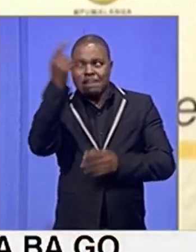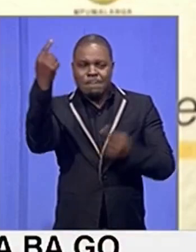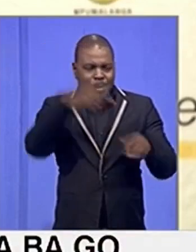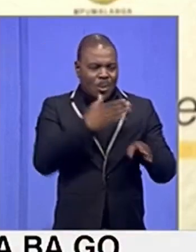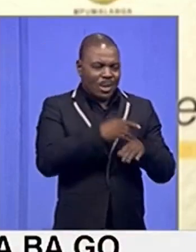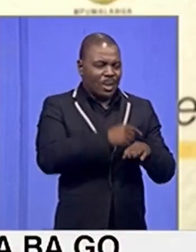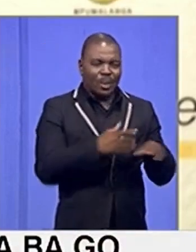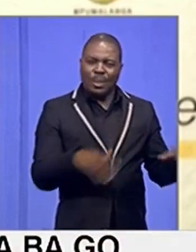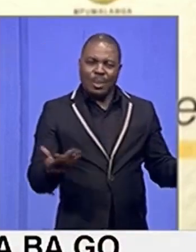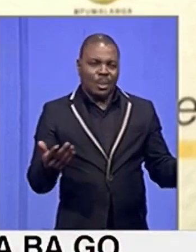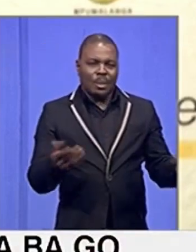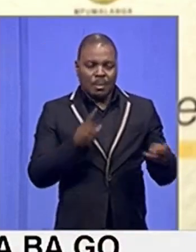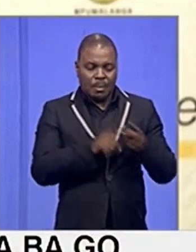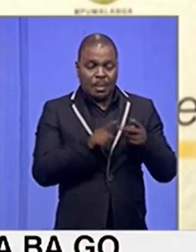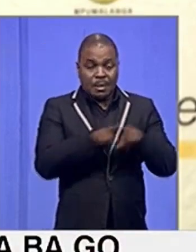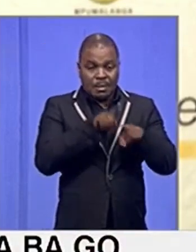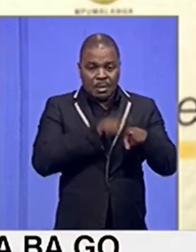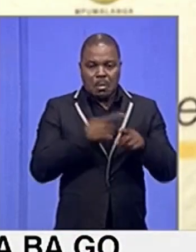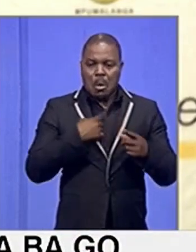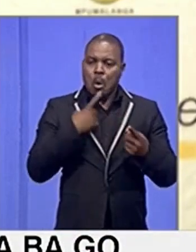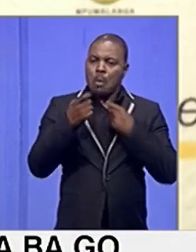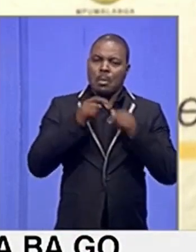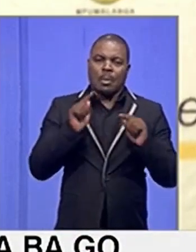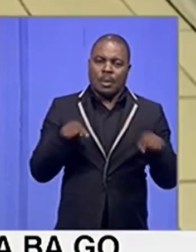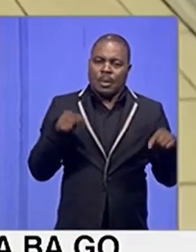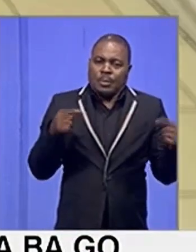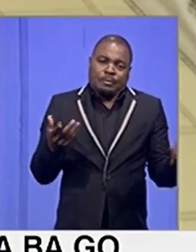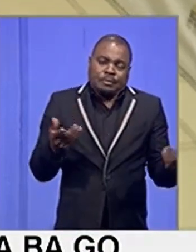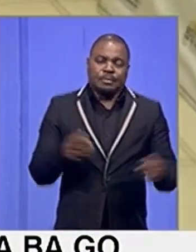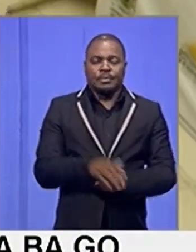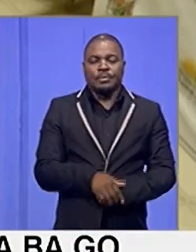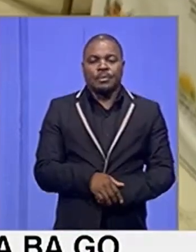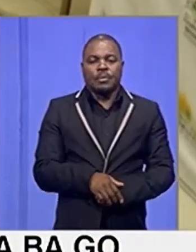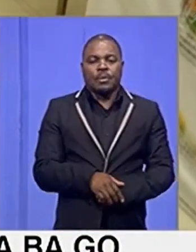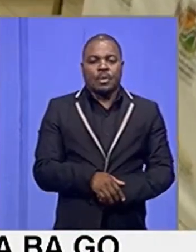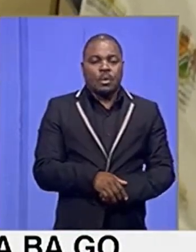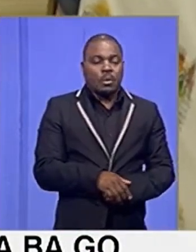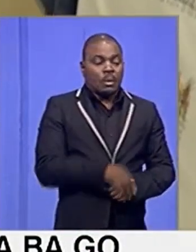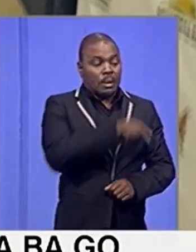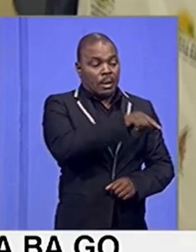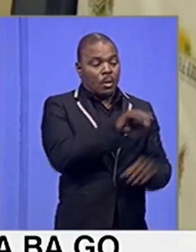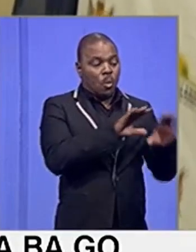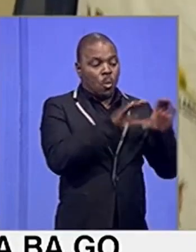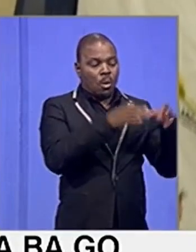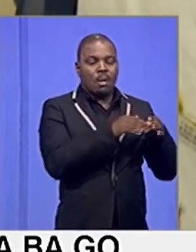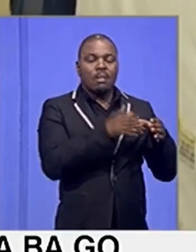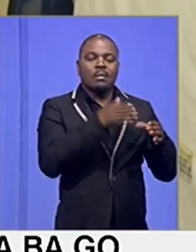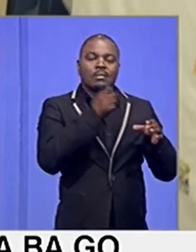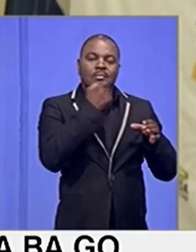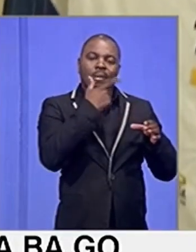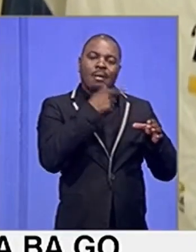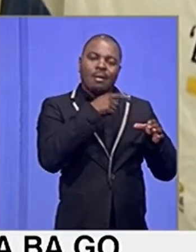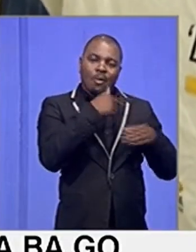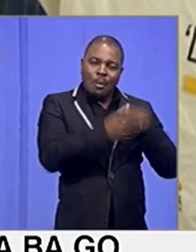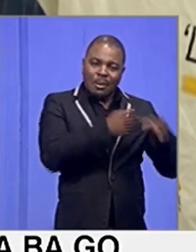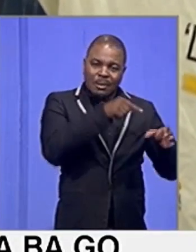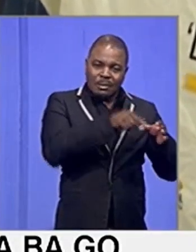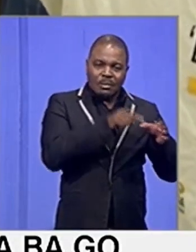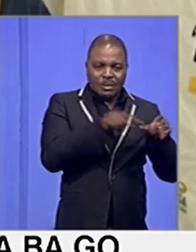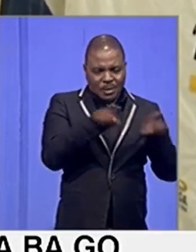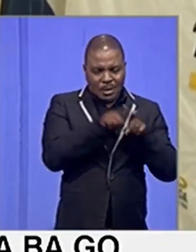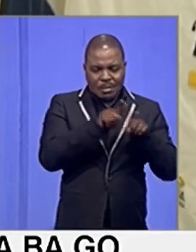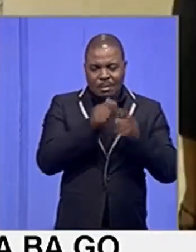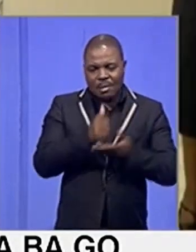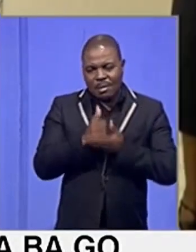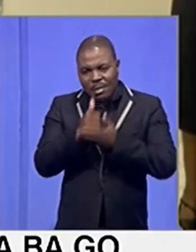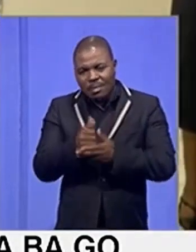Hence, in the meantime, we can't complain and say we don't have specialists. Mokgatlho wa Operation Smile o bušitse wa tsenya letsogo ka